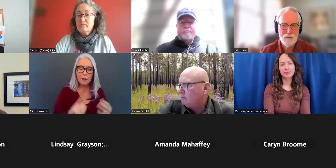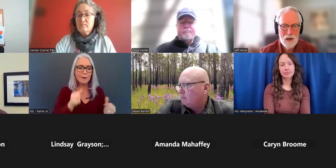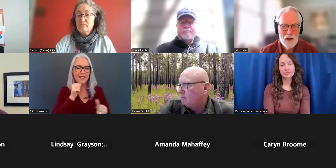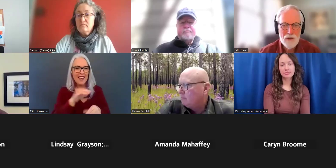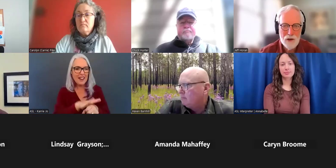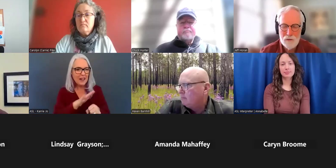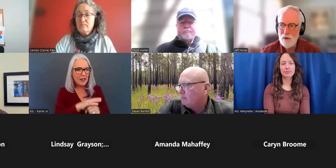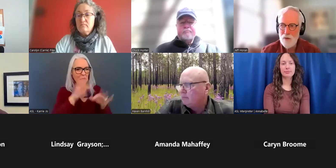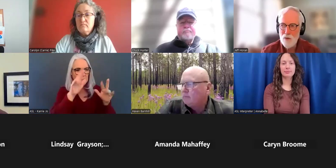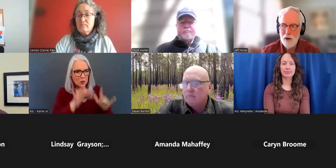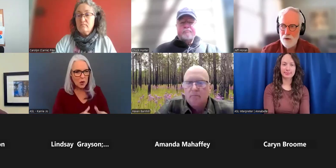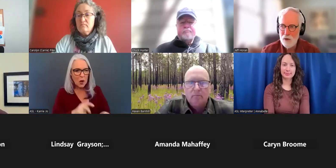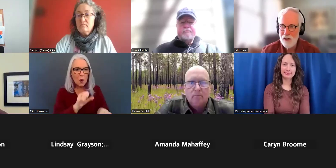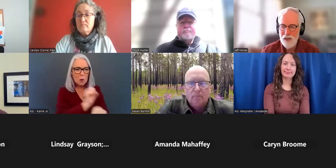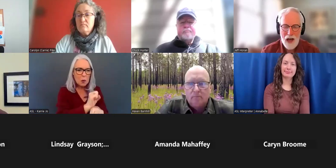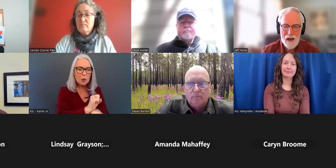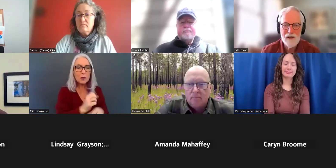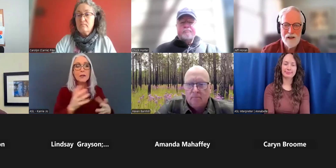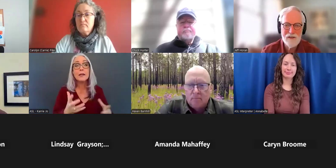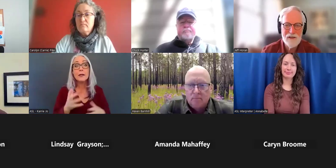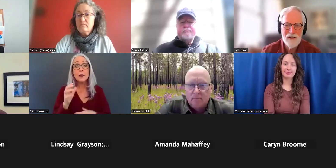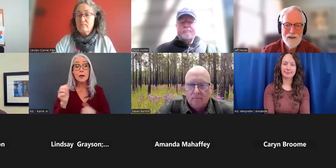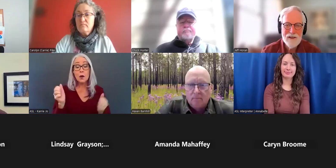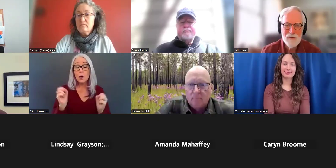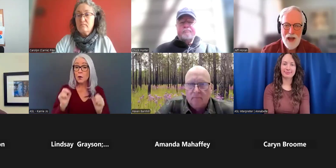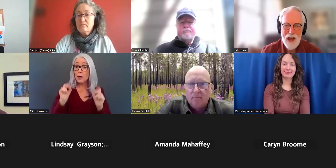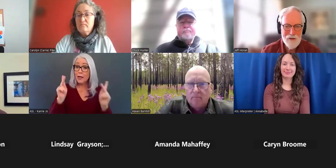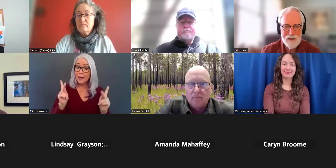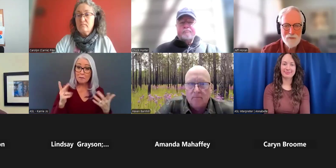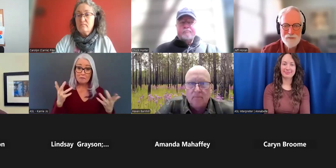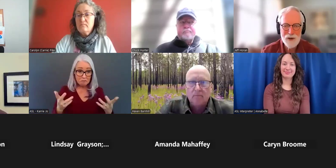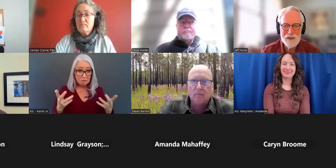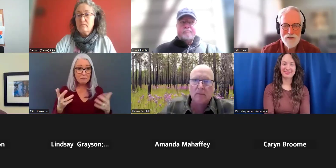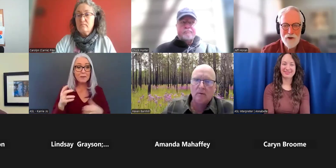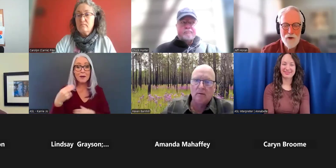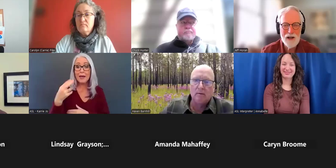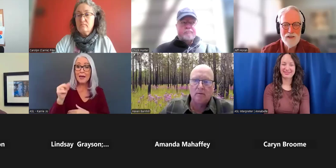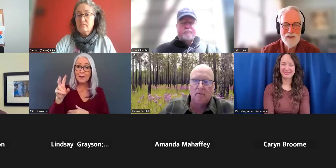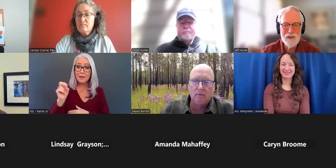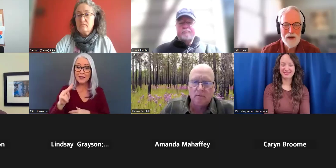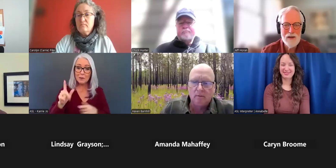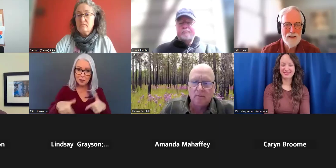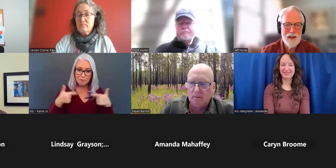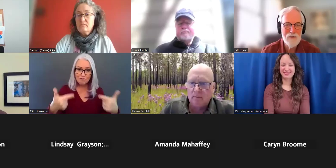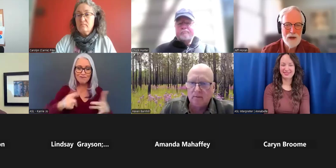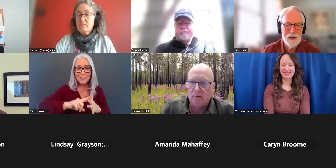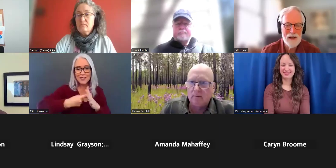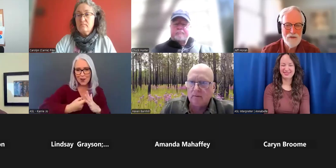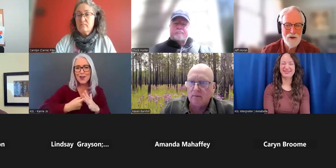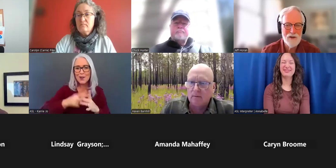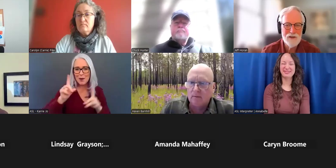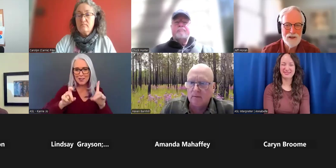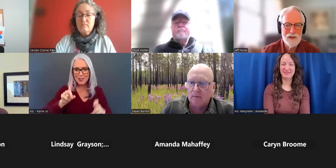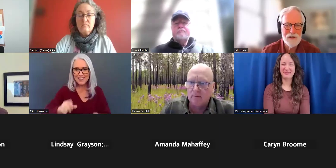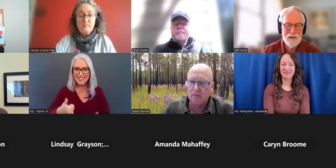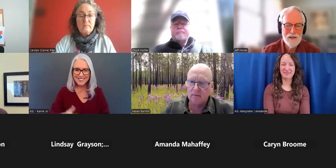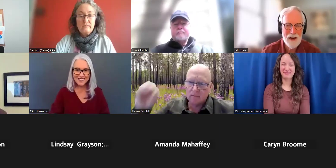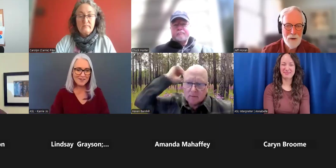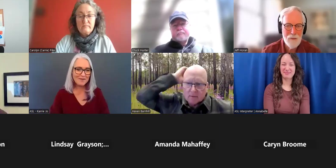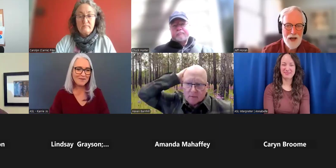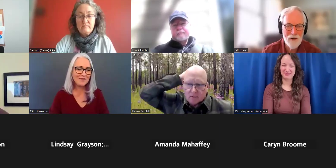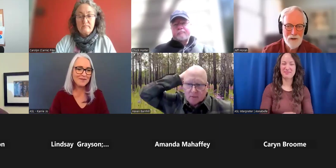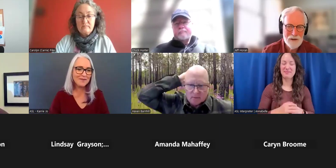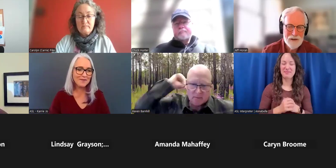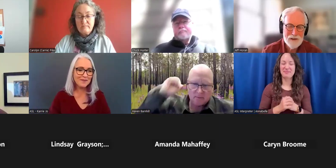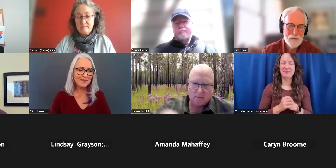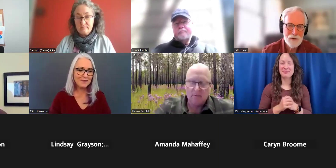so with that, let's Haven, bring us a few questions and we can let folks let